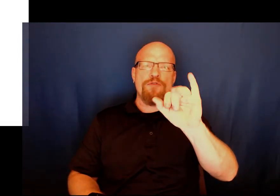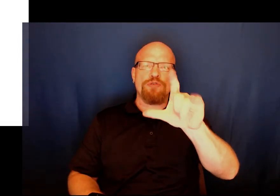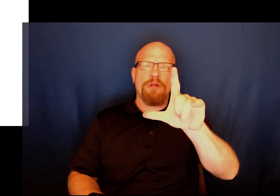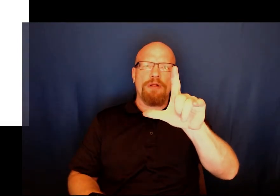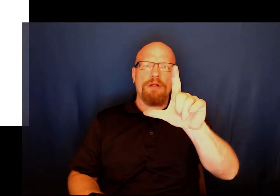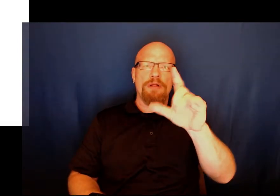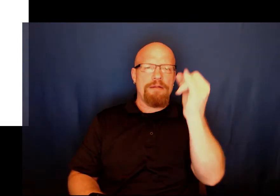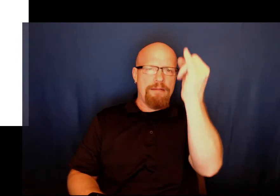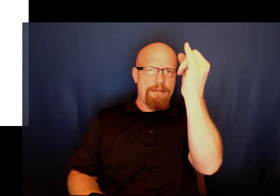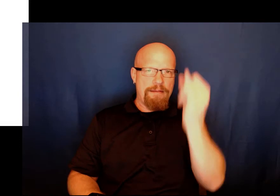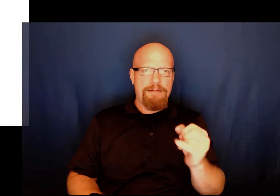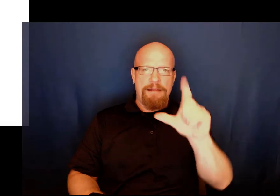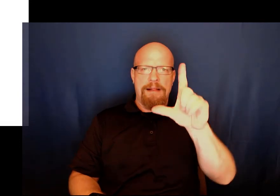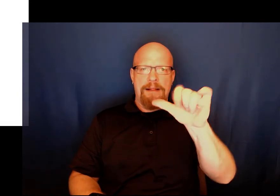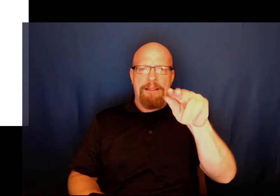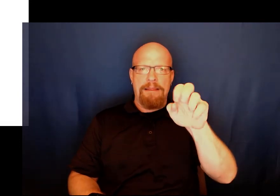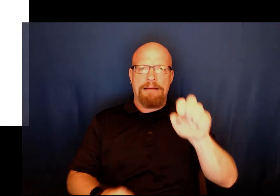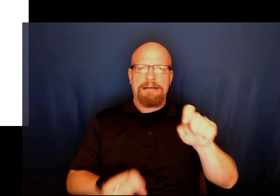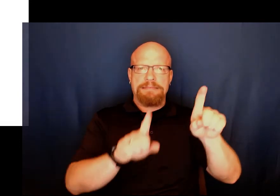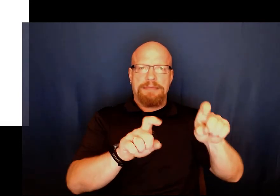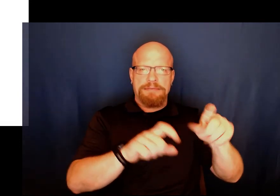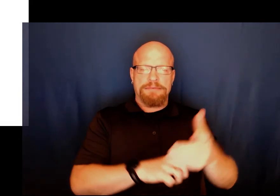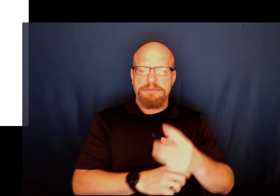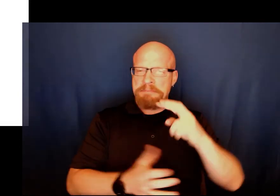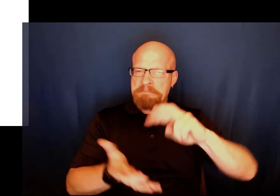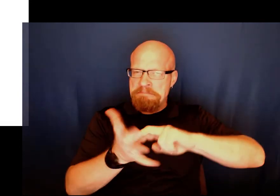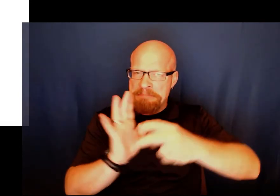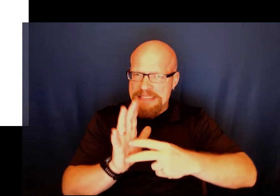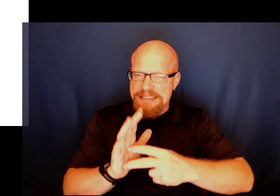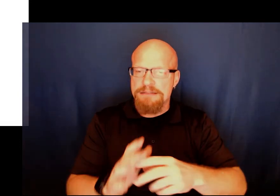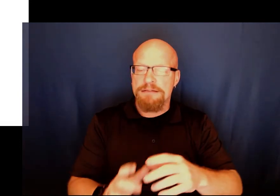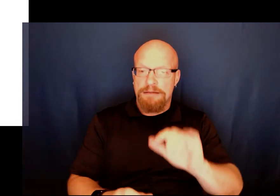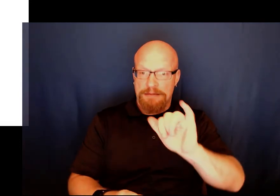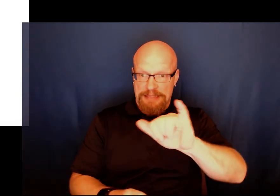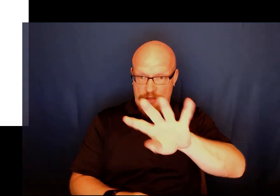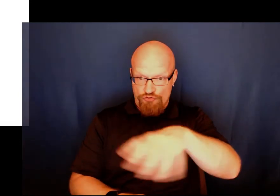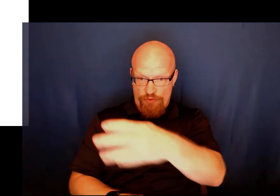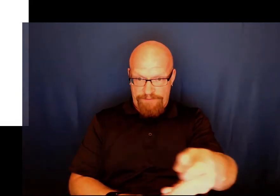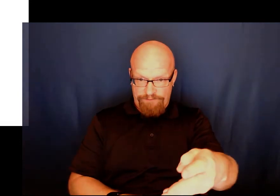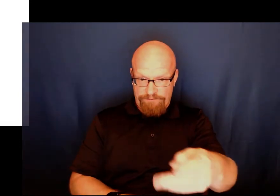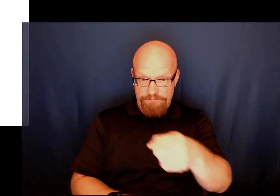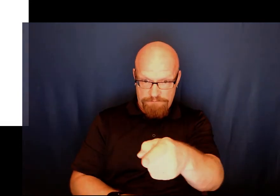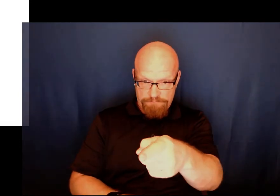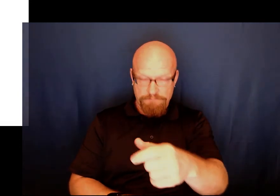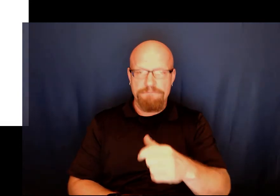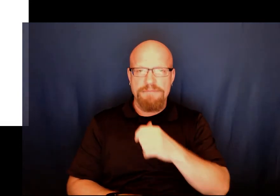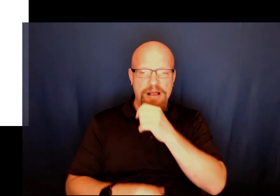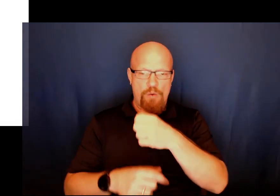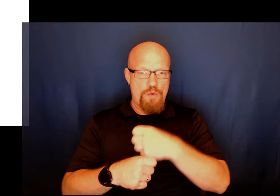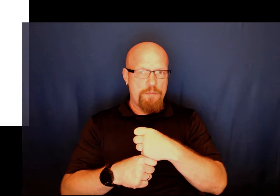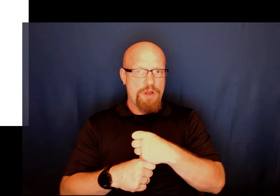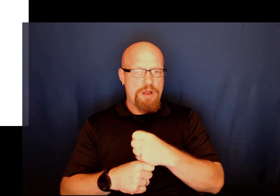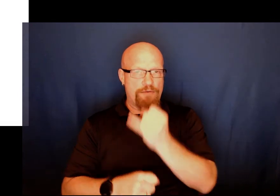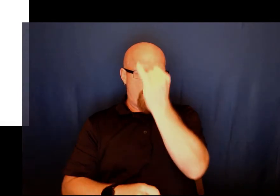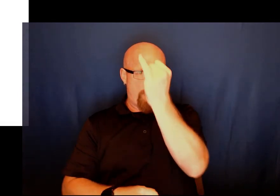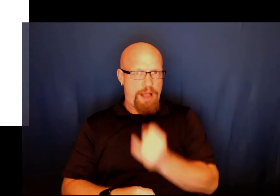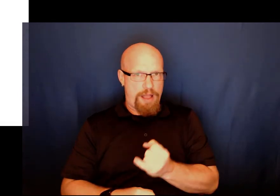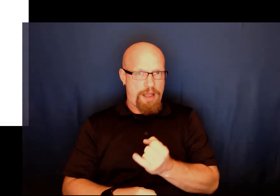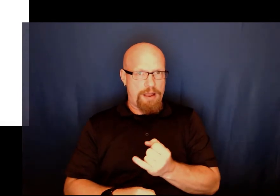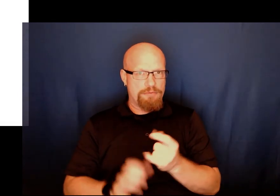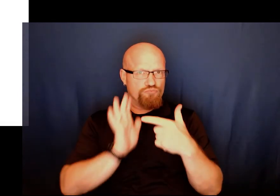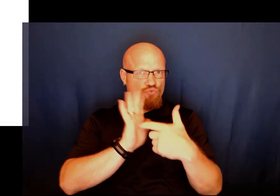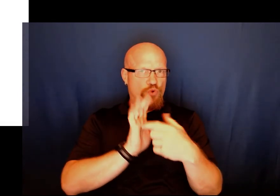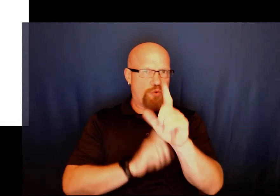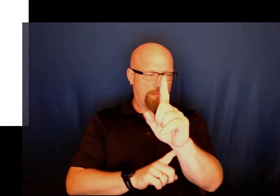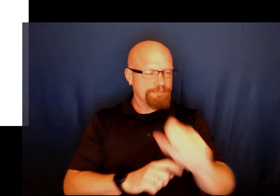This is the vertical line test. What does that even mean? As we look at our graph, I'm going to make a